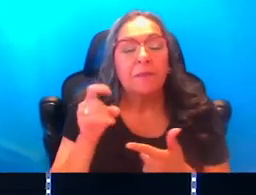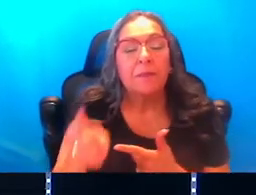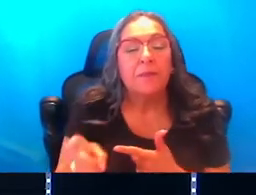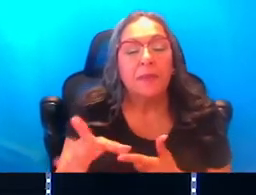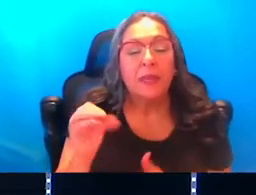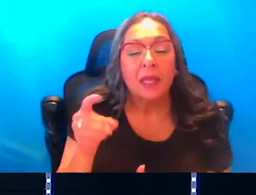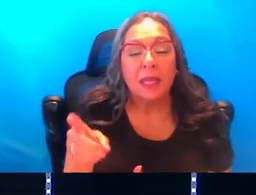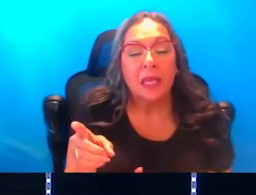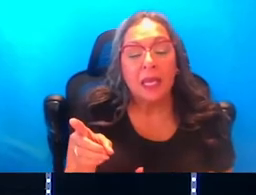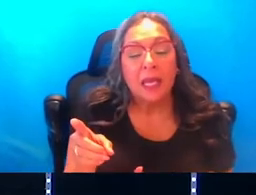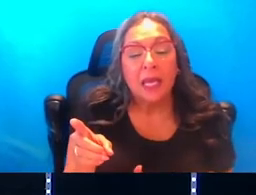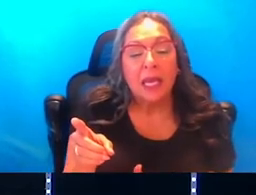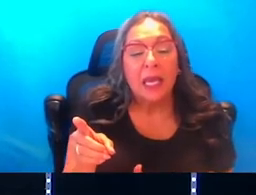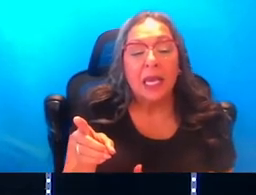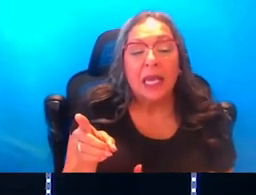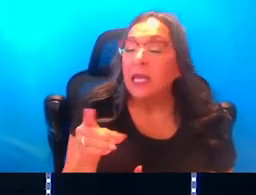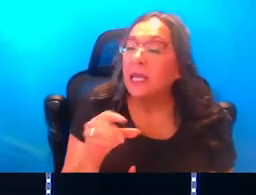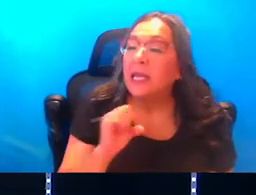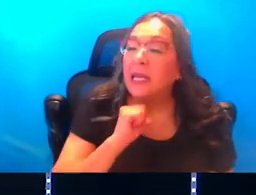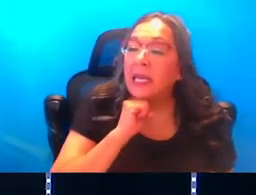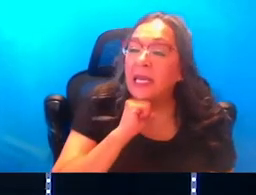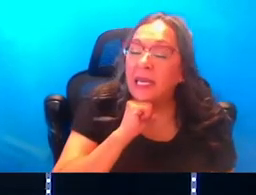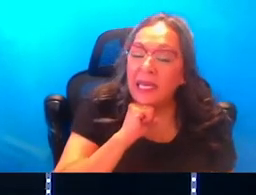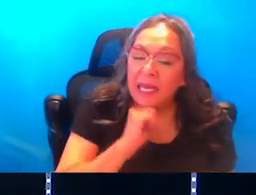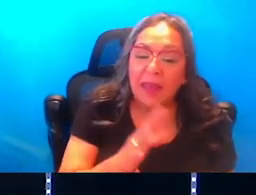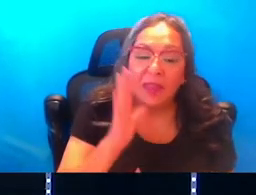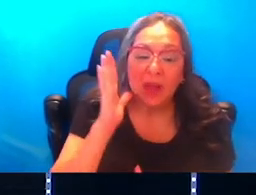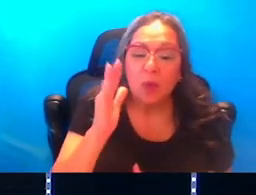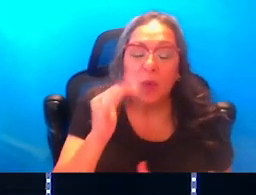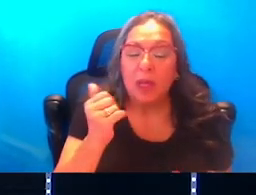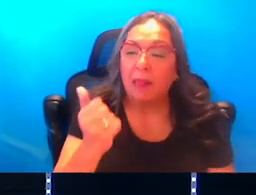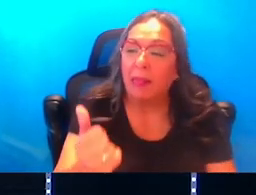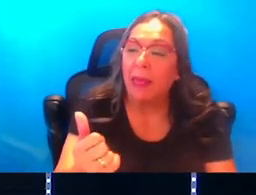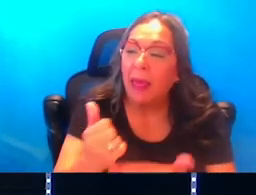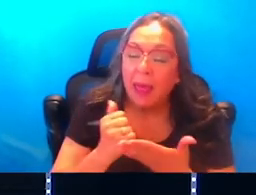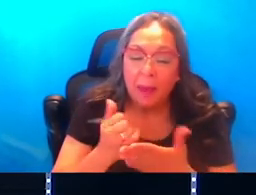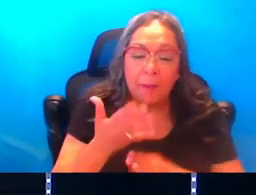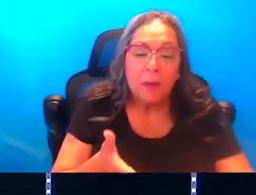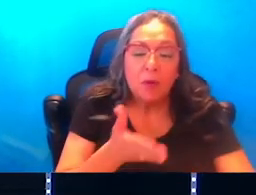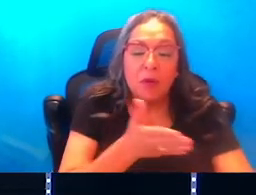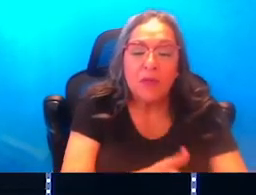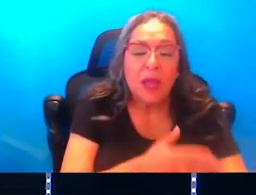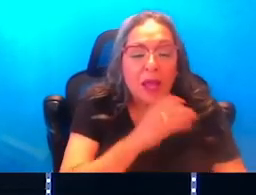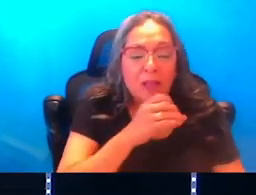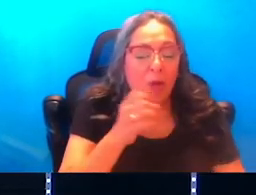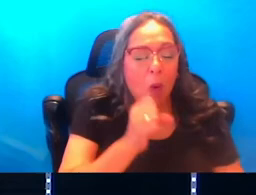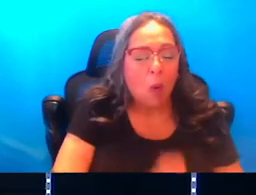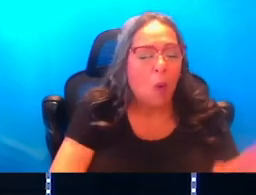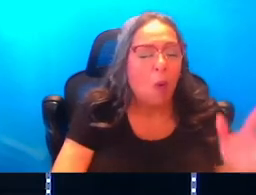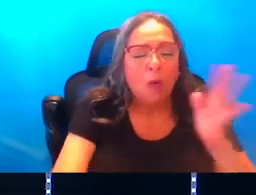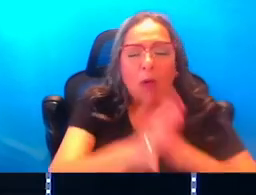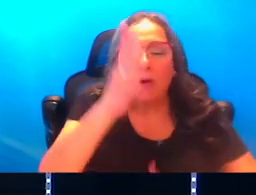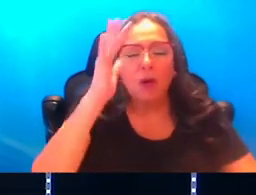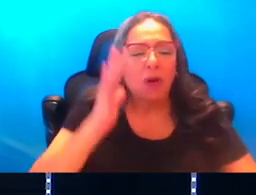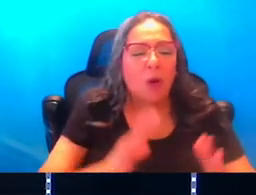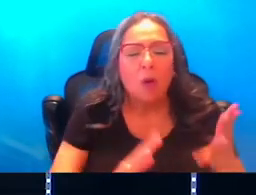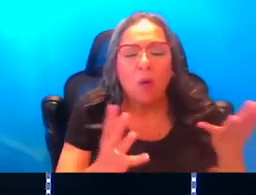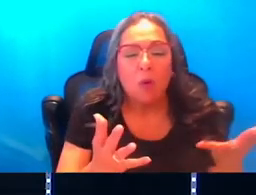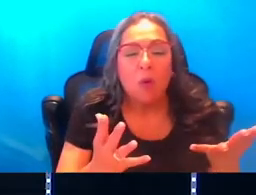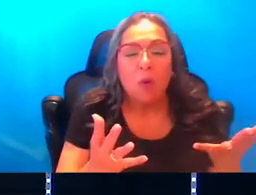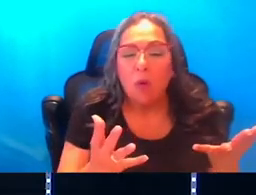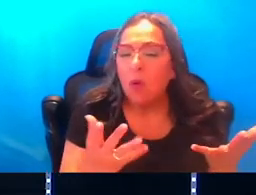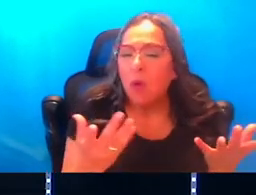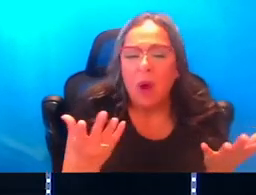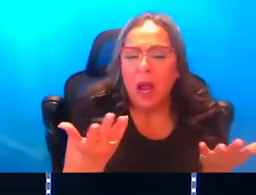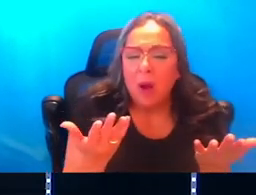better. And there is not a surgery that's going to make this better for me. I'm in the ancient world. That stuff is not available. How in the world is